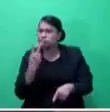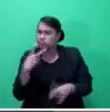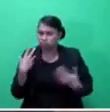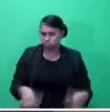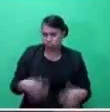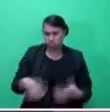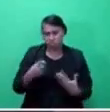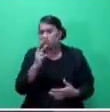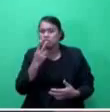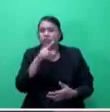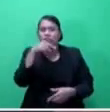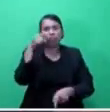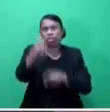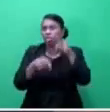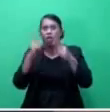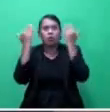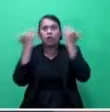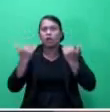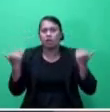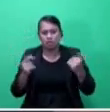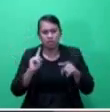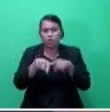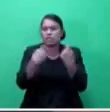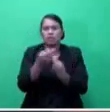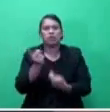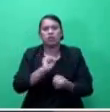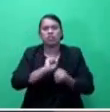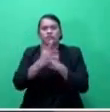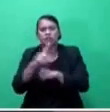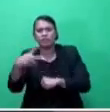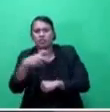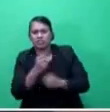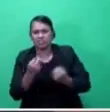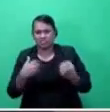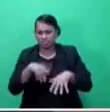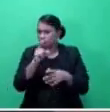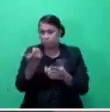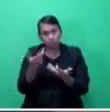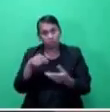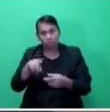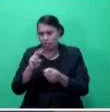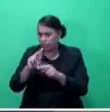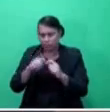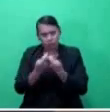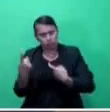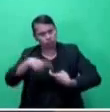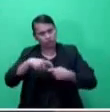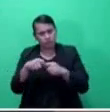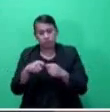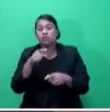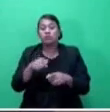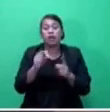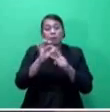Honourable Mr. Speaker, sir. He's on Team COVID, not on Team Fiji. Honourable Pio Tikondondua, I could not believe my ears